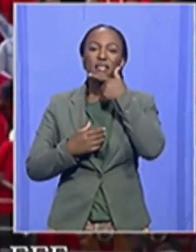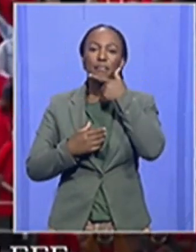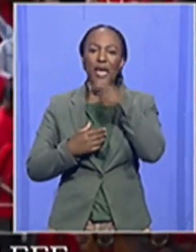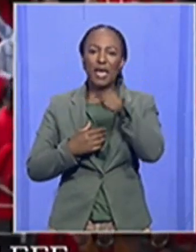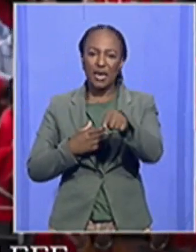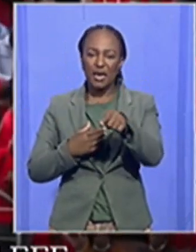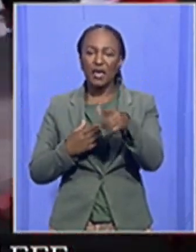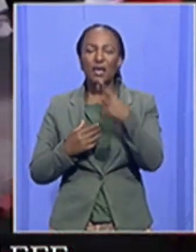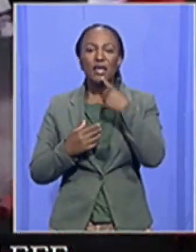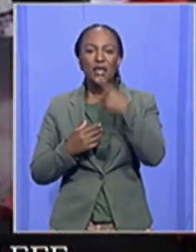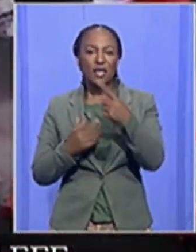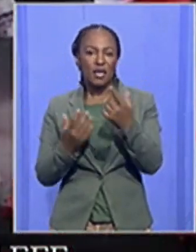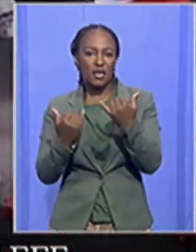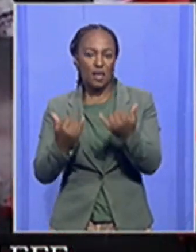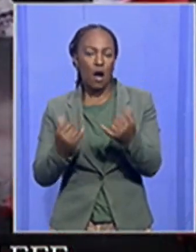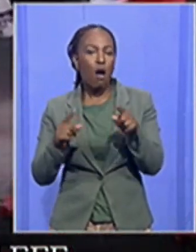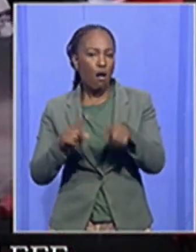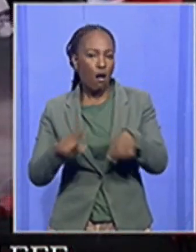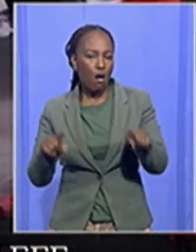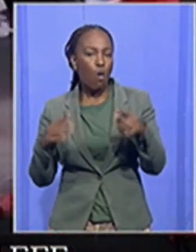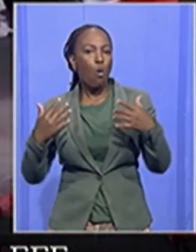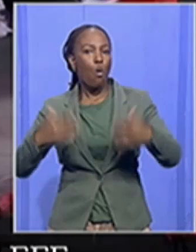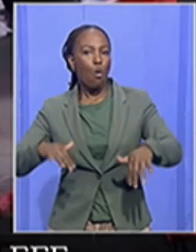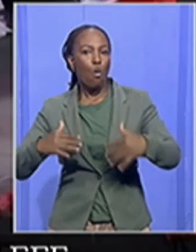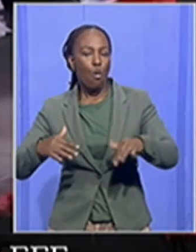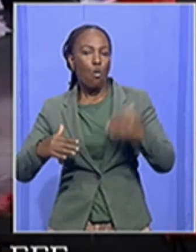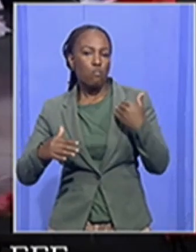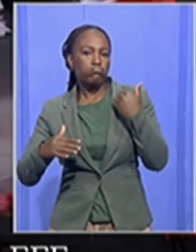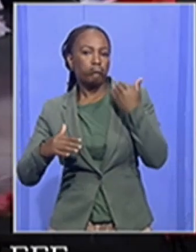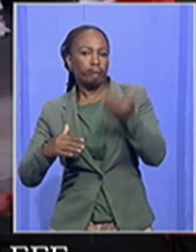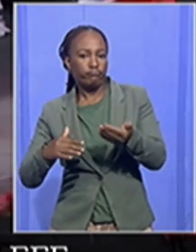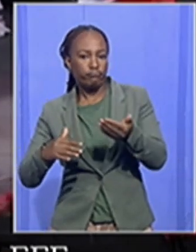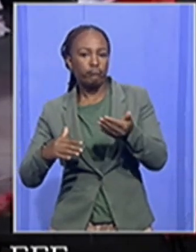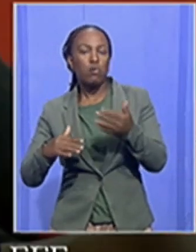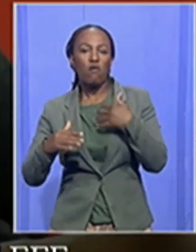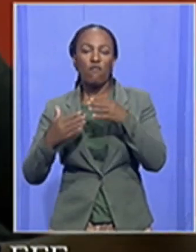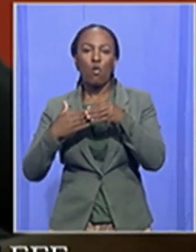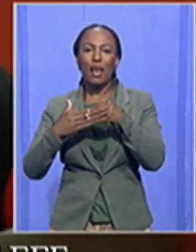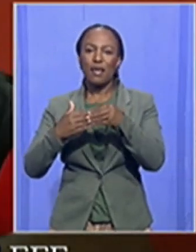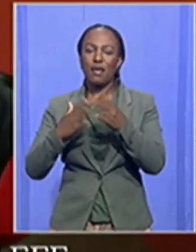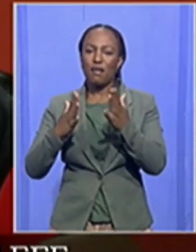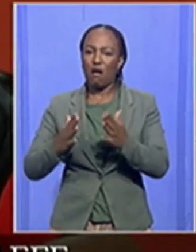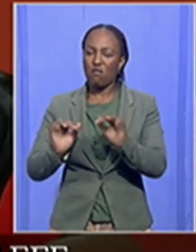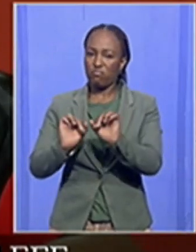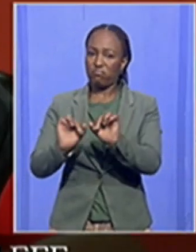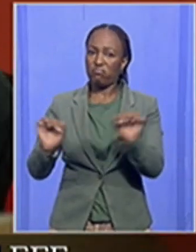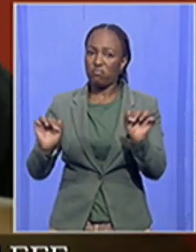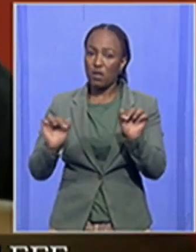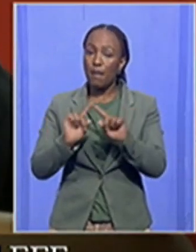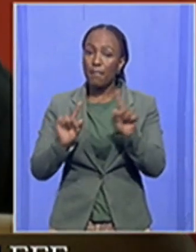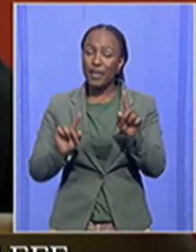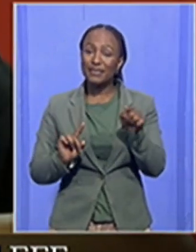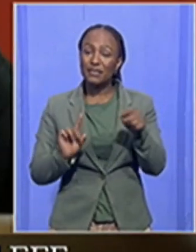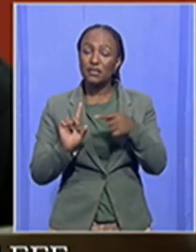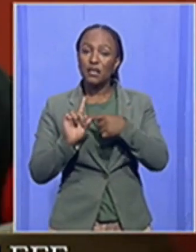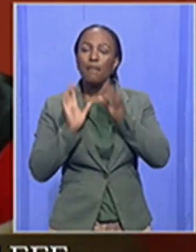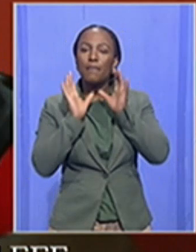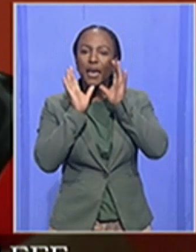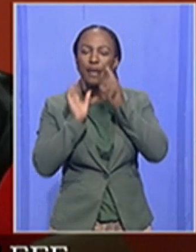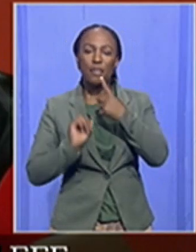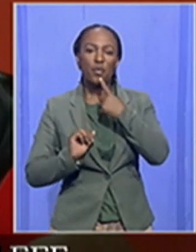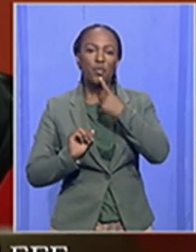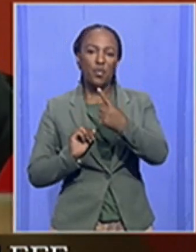yeo maloko a gagwe a ilego a obamela dinyakwa tša go kgetha boetapele bja makala. E fela Malema o re ge makala a